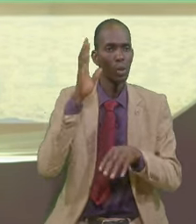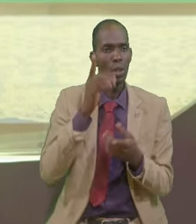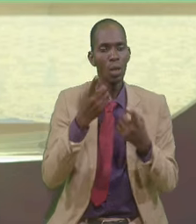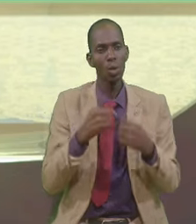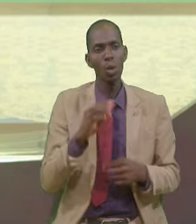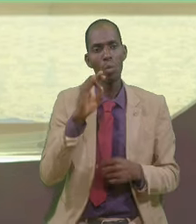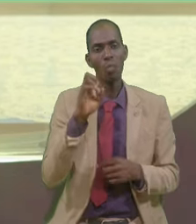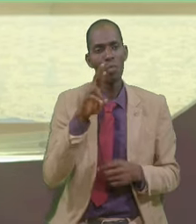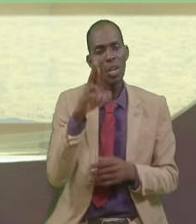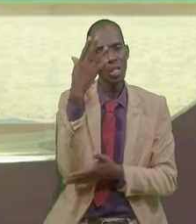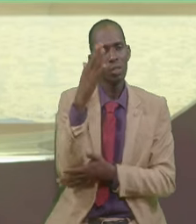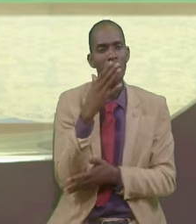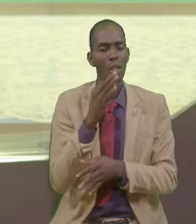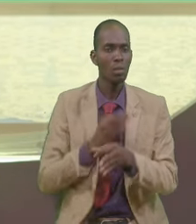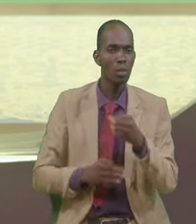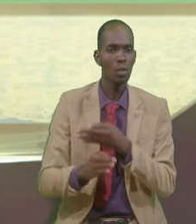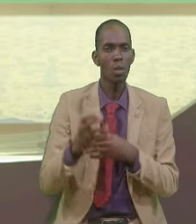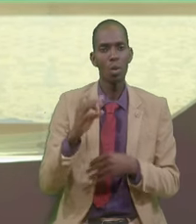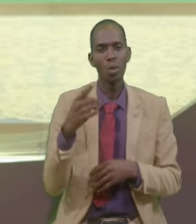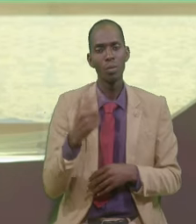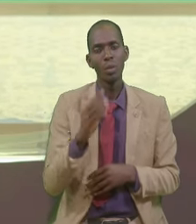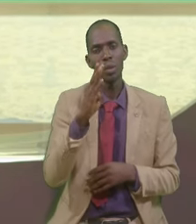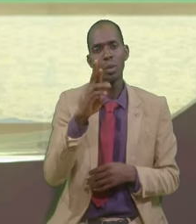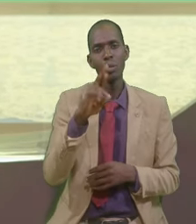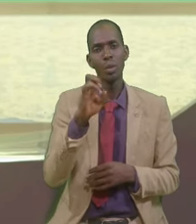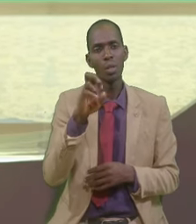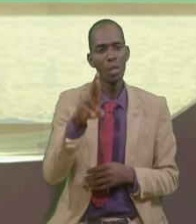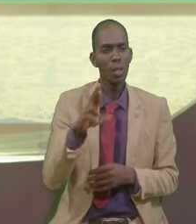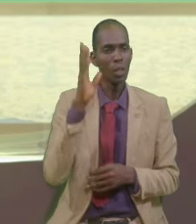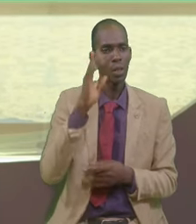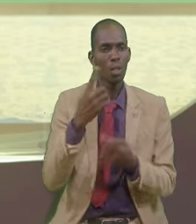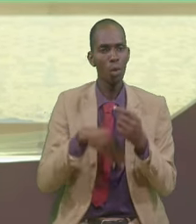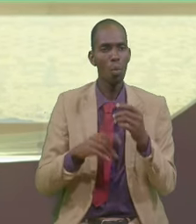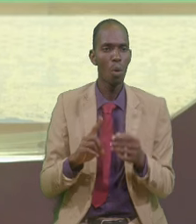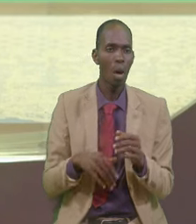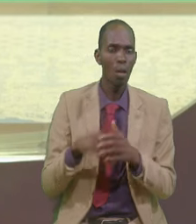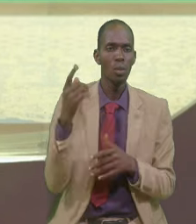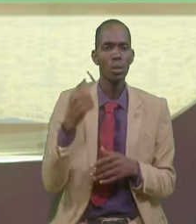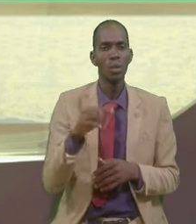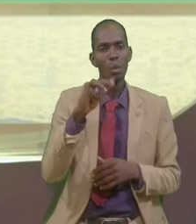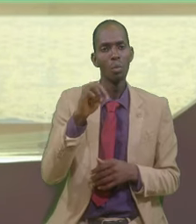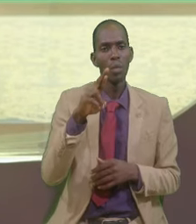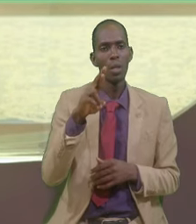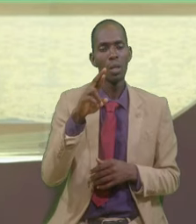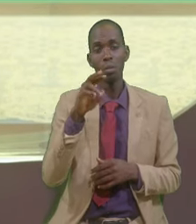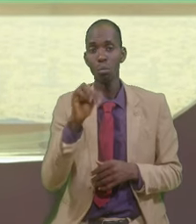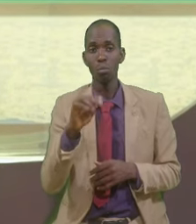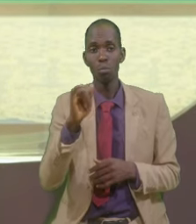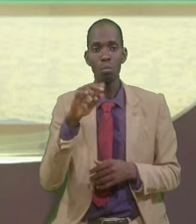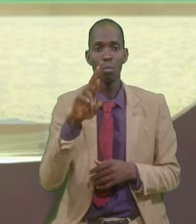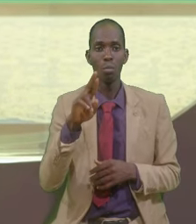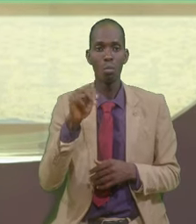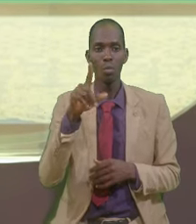come up the myrtle tree. And it shall be to the Lord for a name and for an